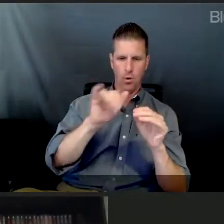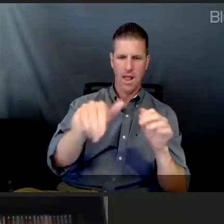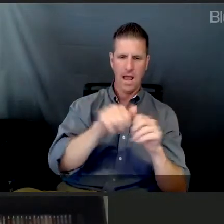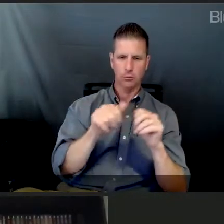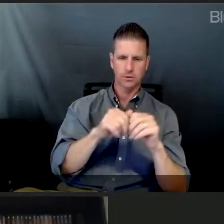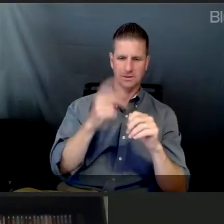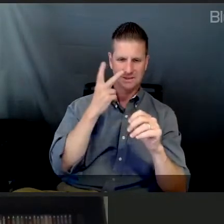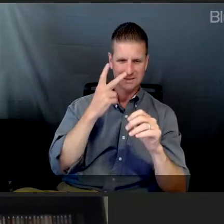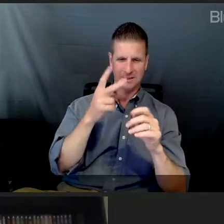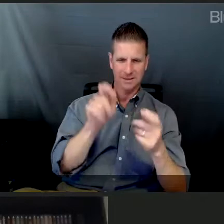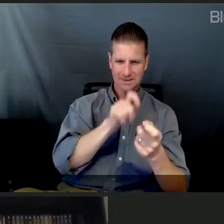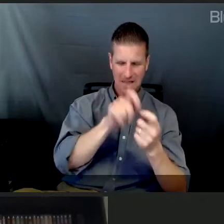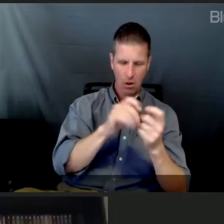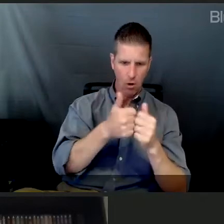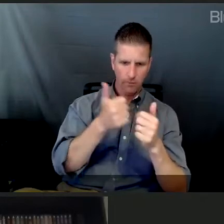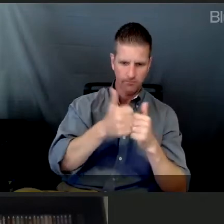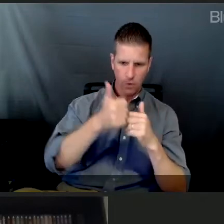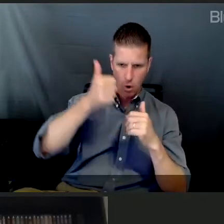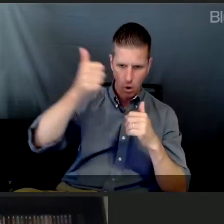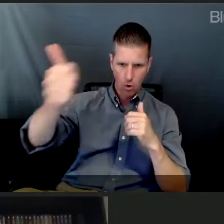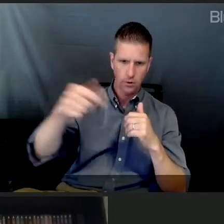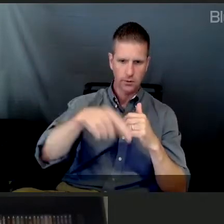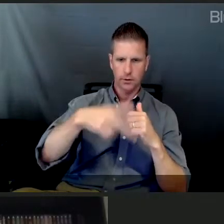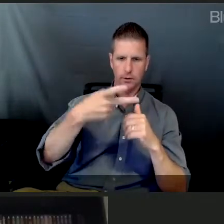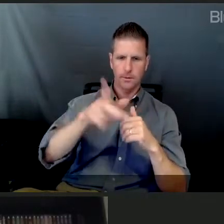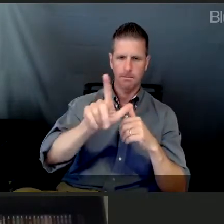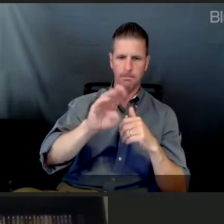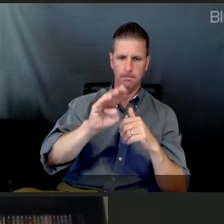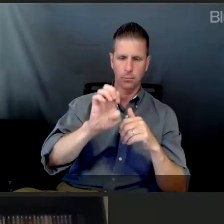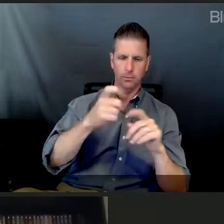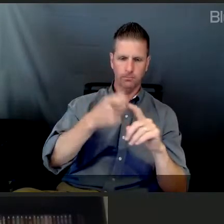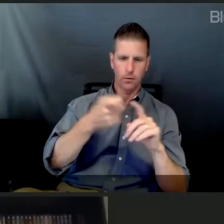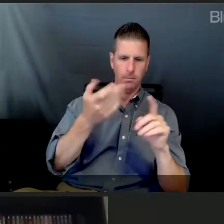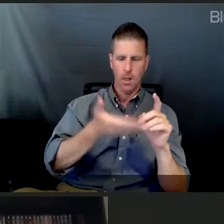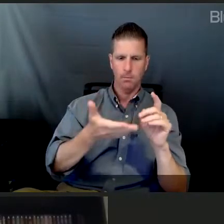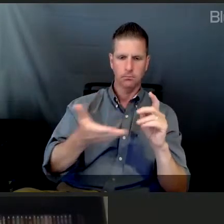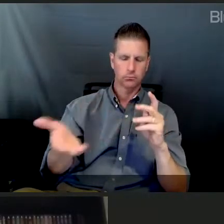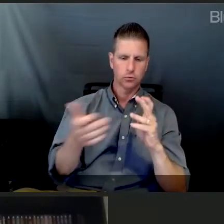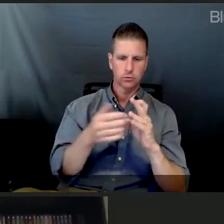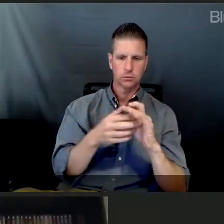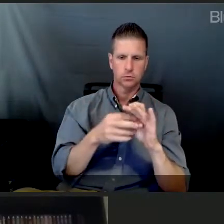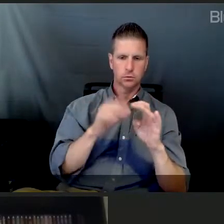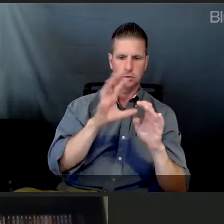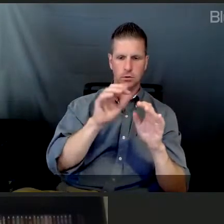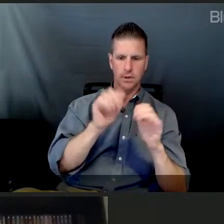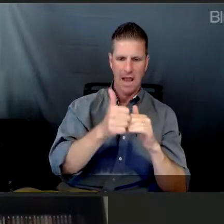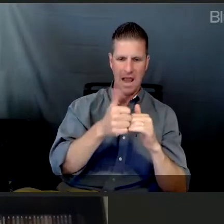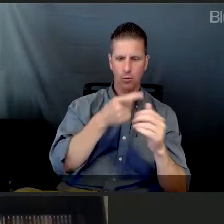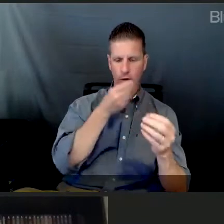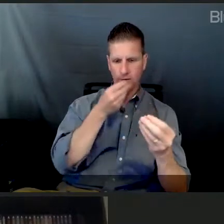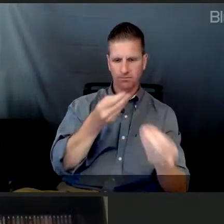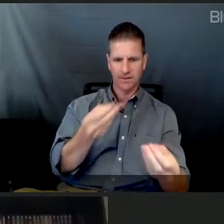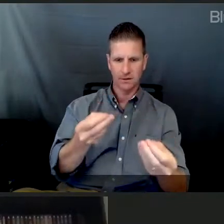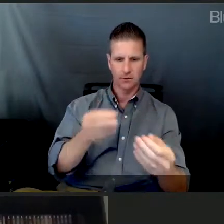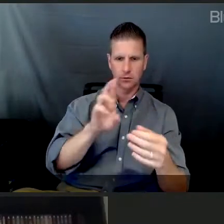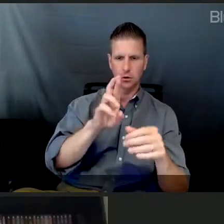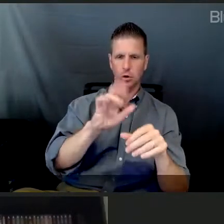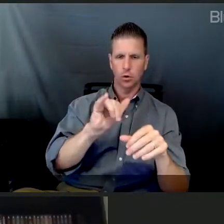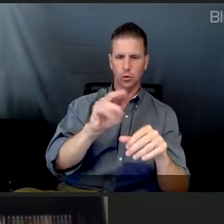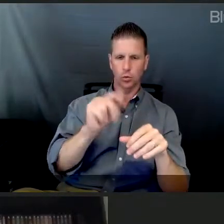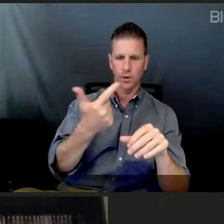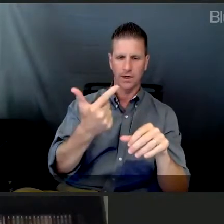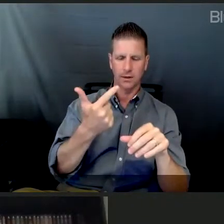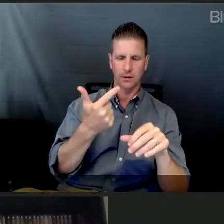exactly how far this plume extends from the object, and how it feeds the ring,